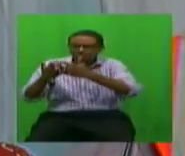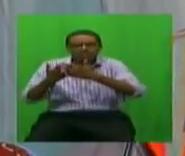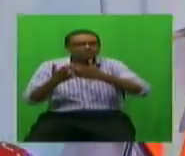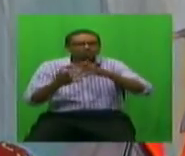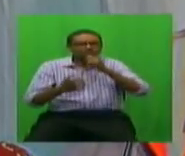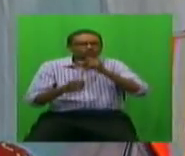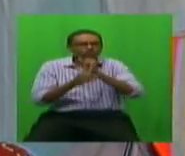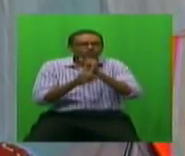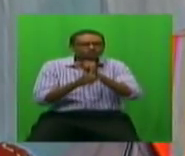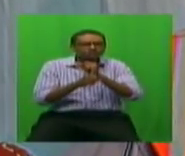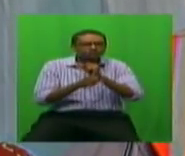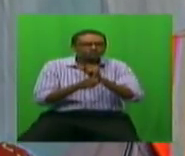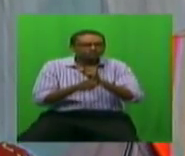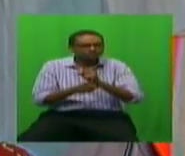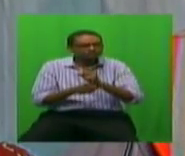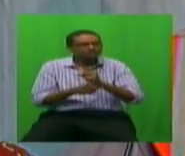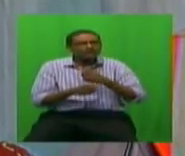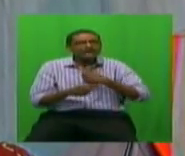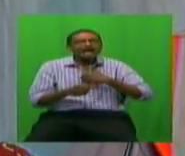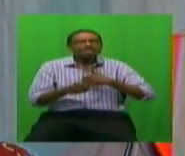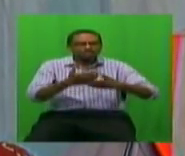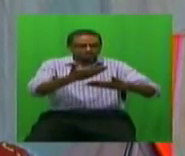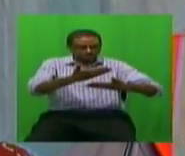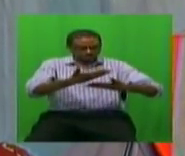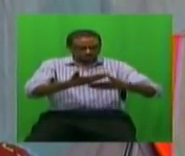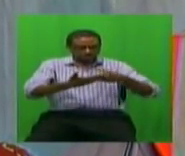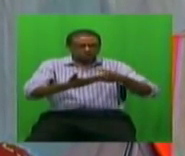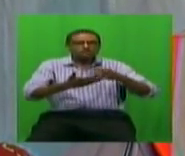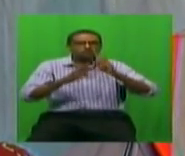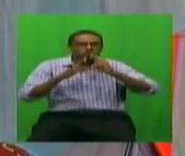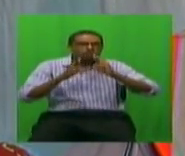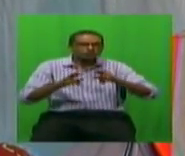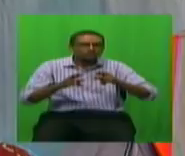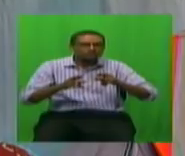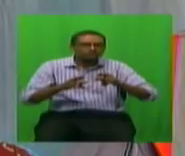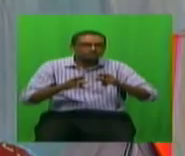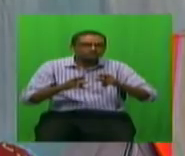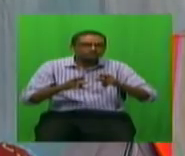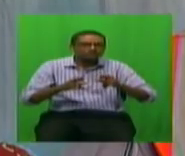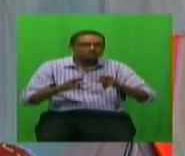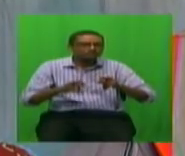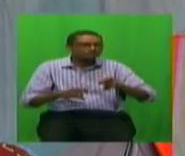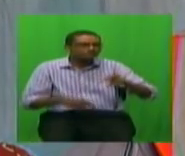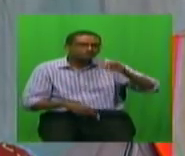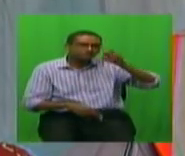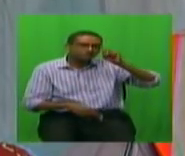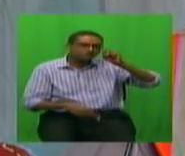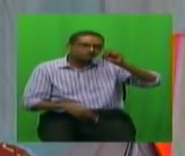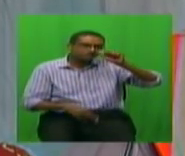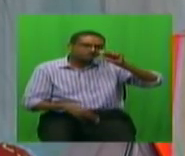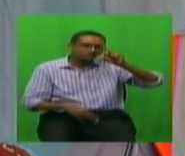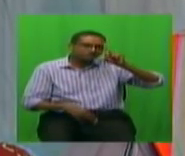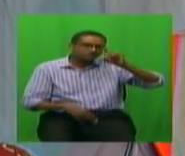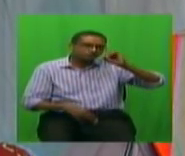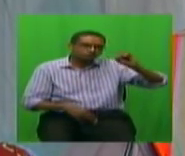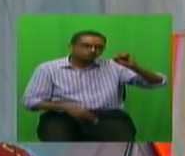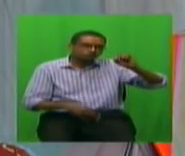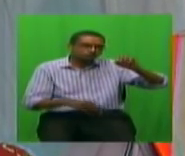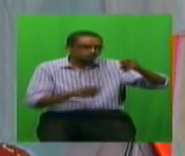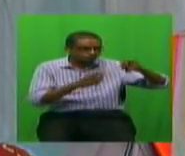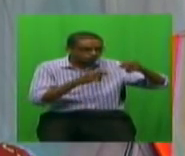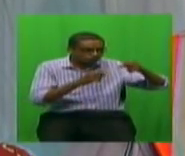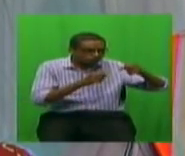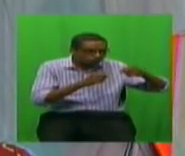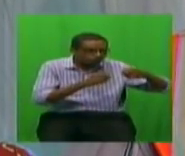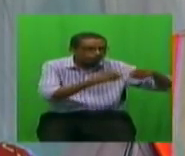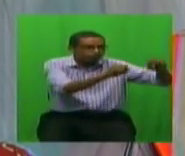called for this morning, and I can assure you that in Sadu Trace we have 3 pumps working this morning. In William Street we have 2